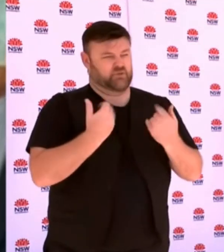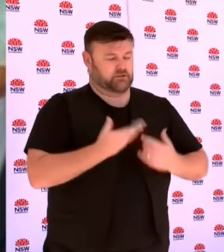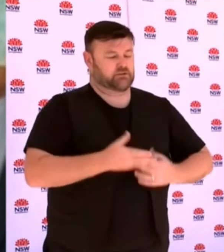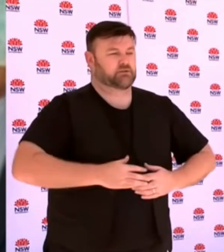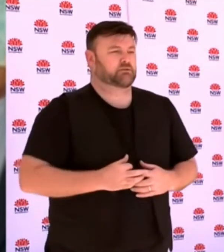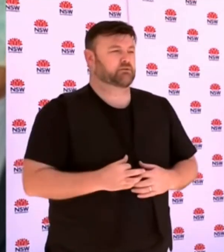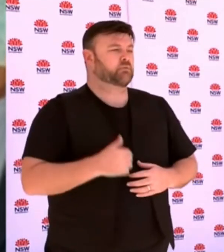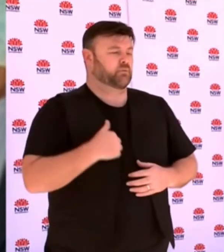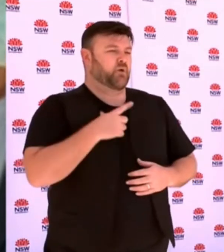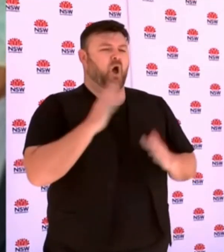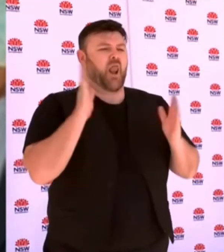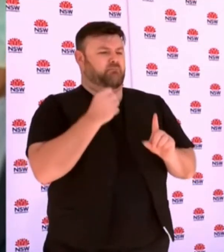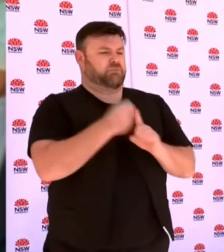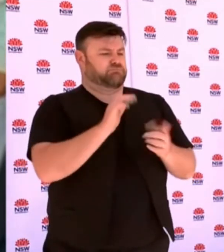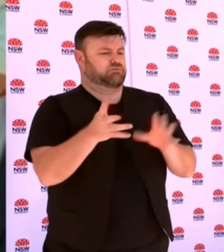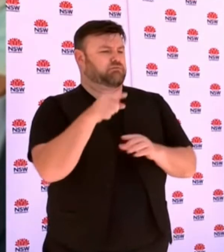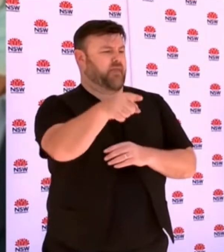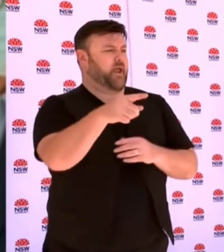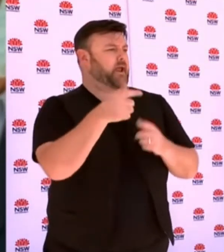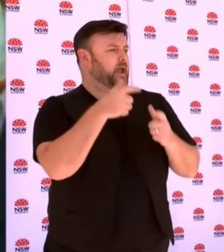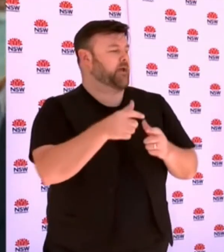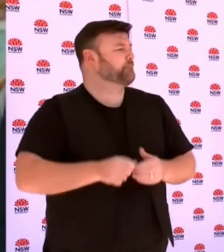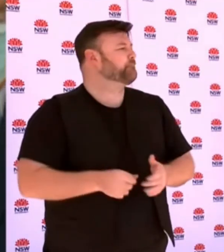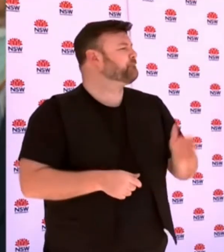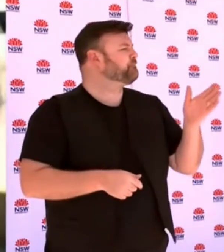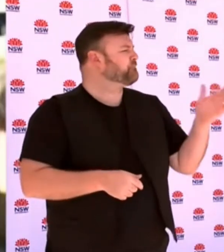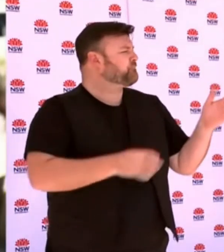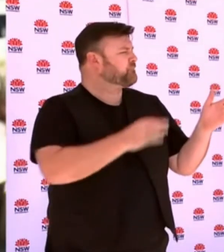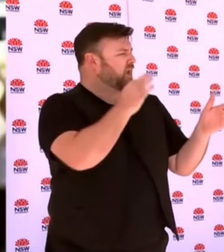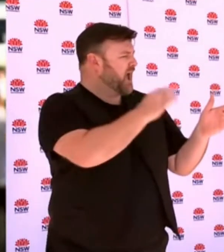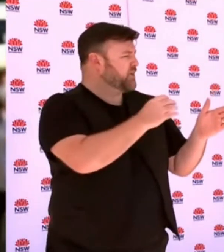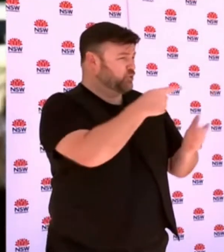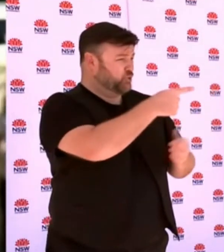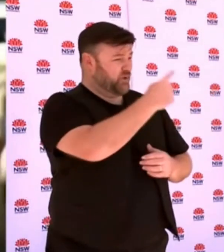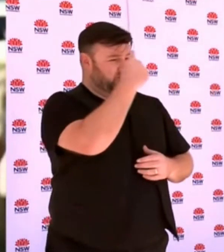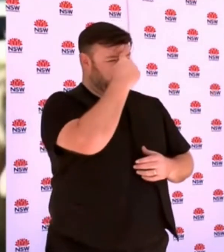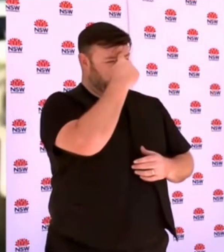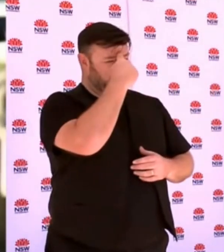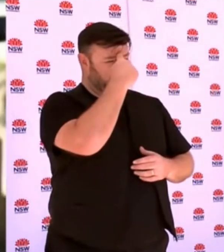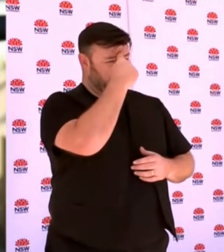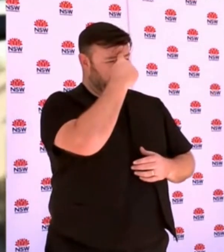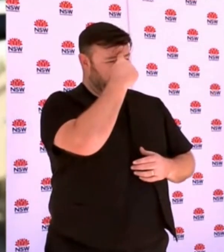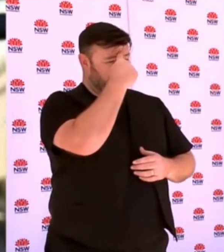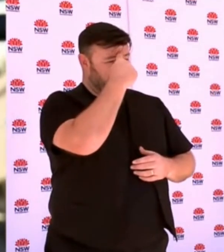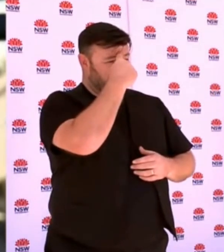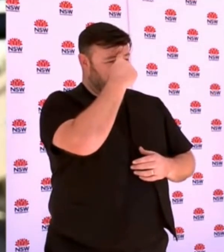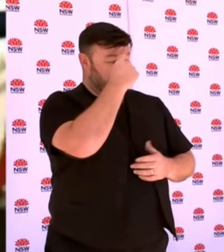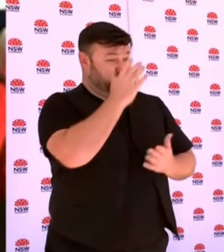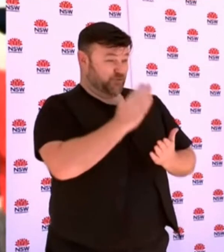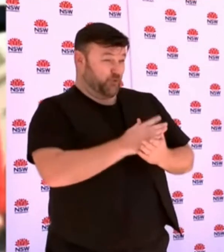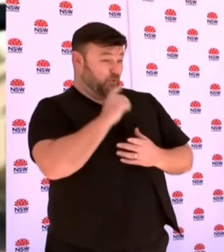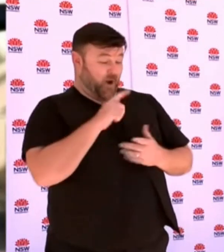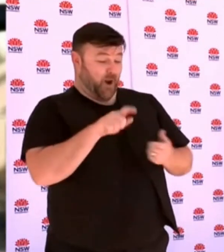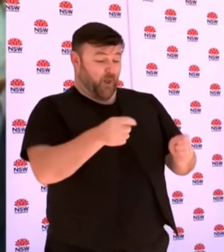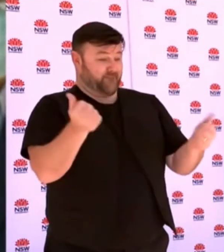any impact on patient care. Dr. Chant, is it realistic for anyone in Greater Sydney to think that we're coming out of this lockdown in 6